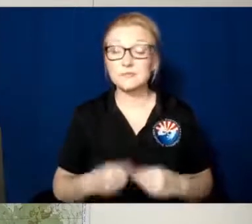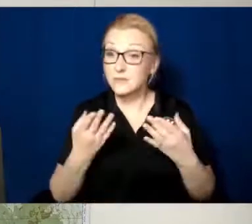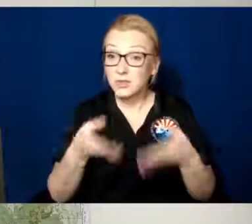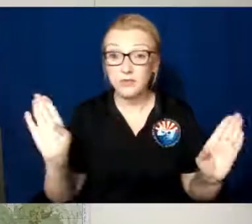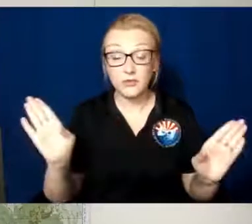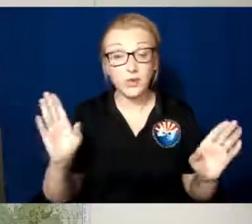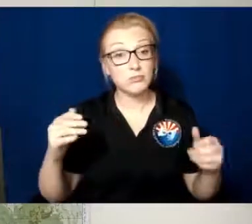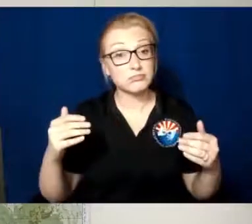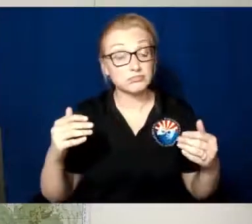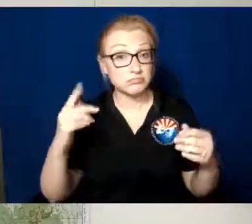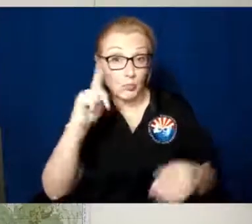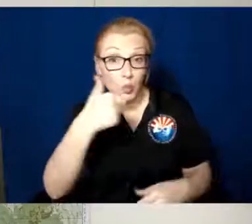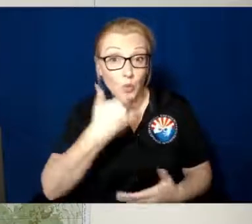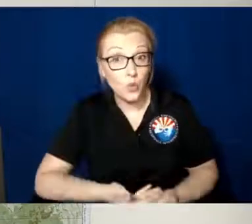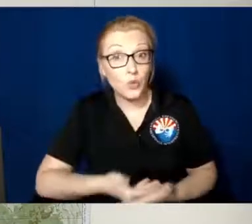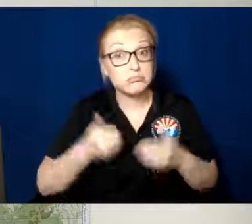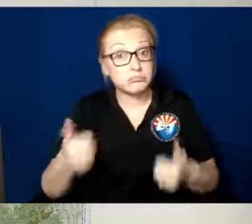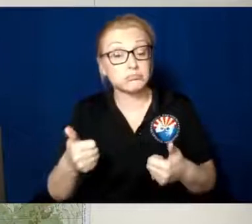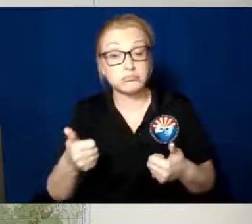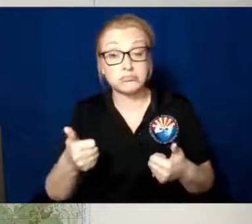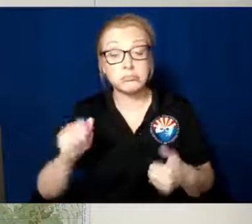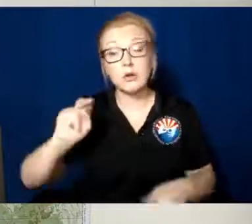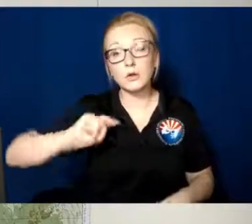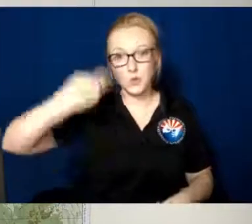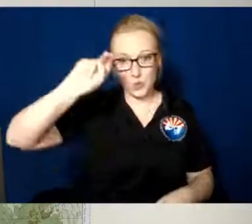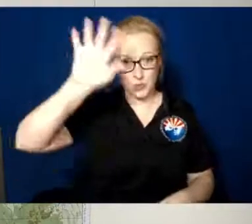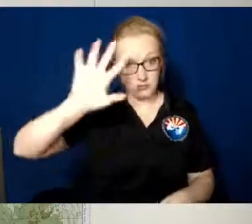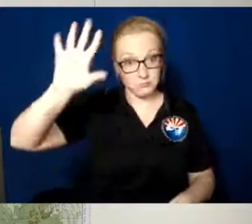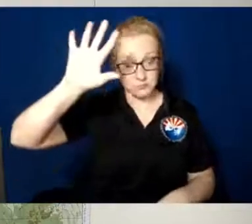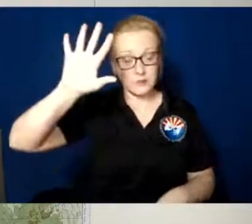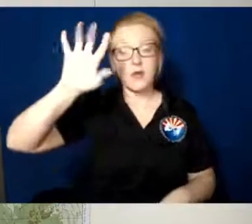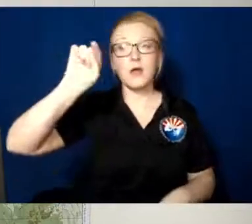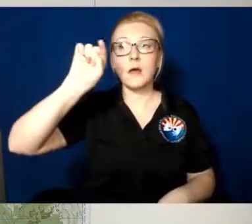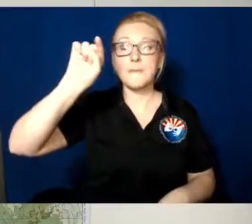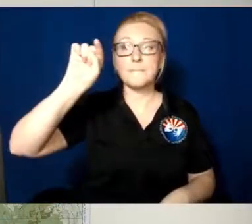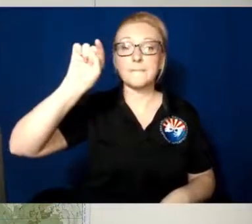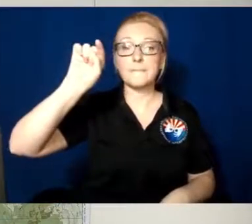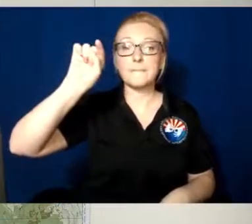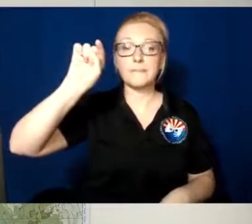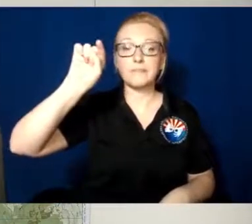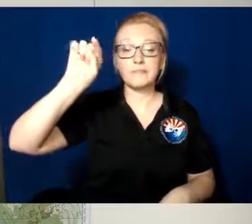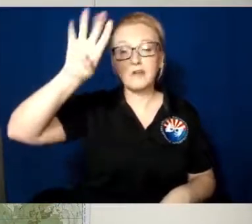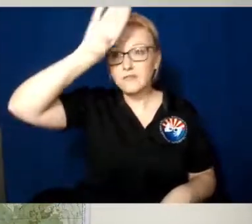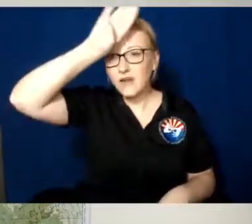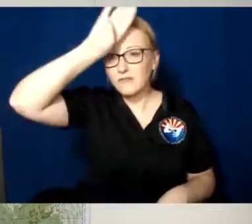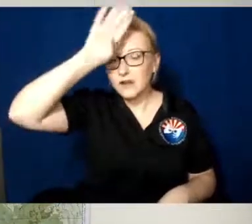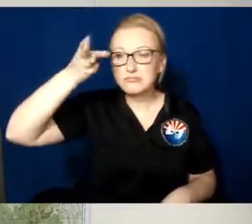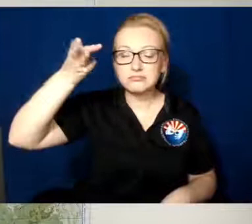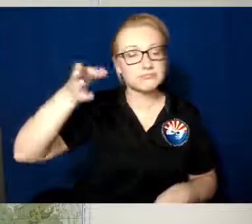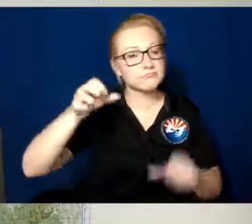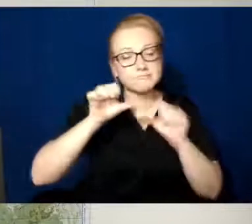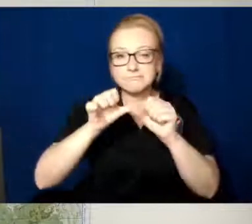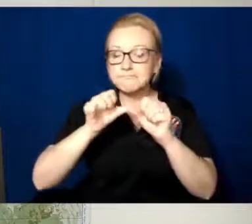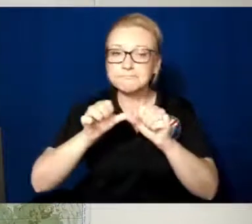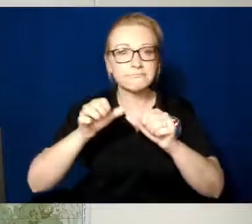overall, things are looking well. Looking up here on the north end of the fire, the crews and resources continue to